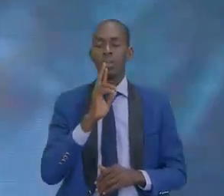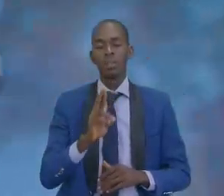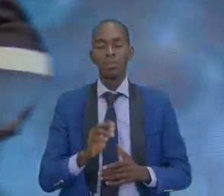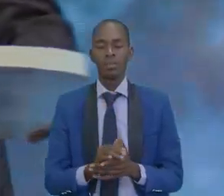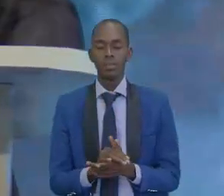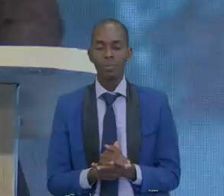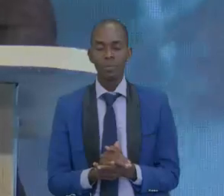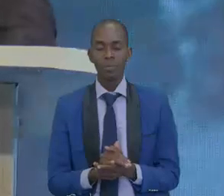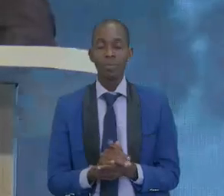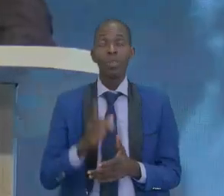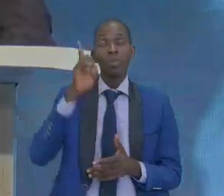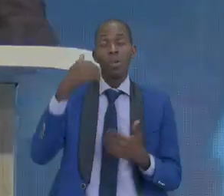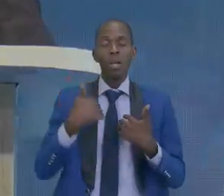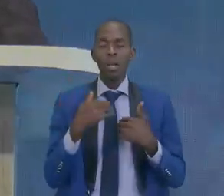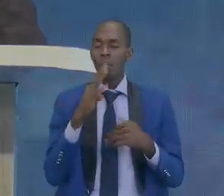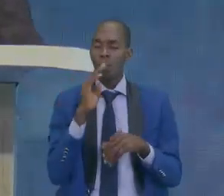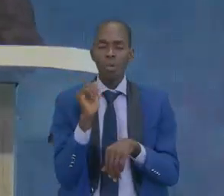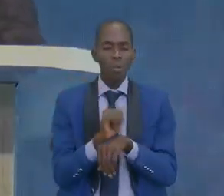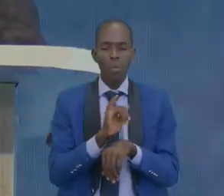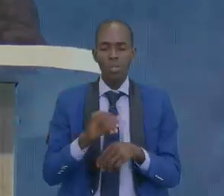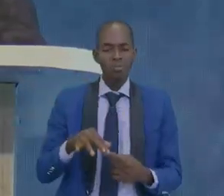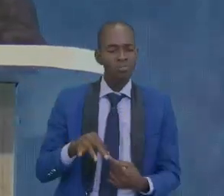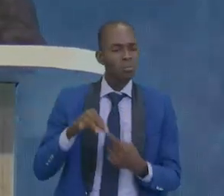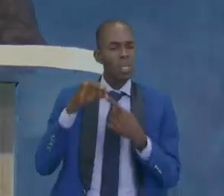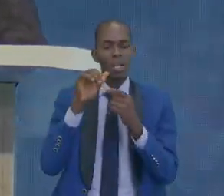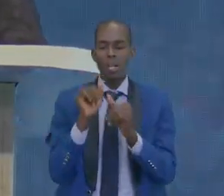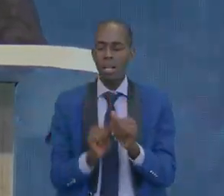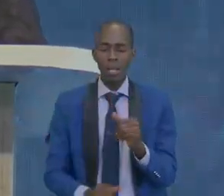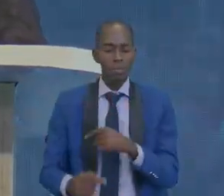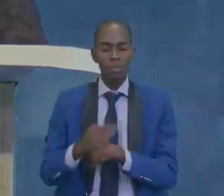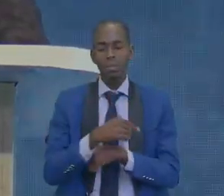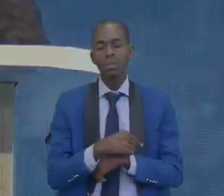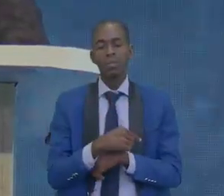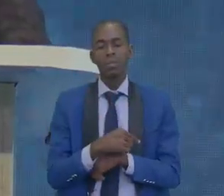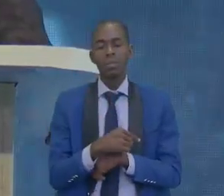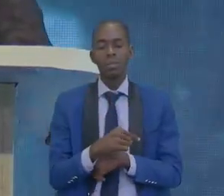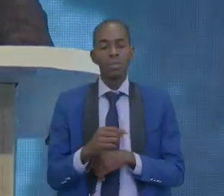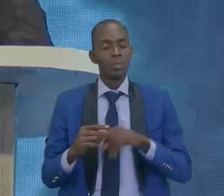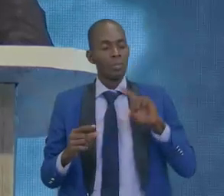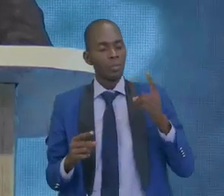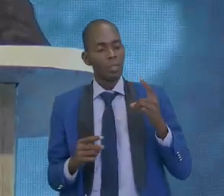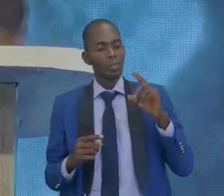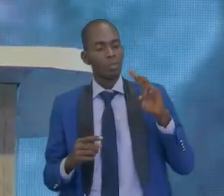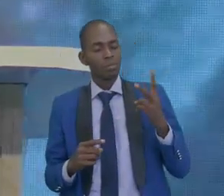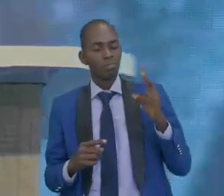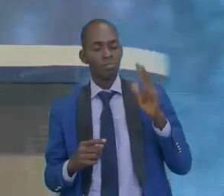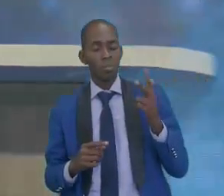are. You have been working specially every day. For second, third, and fourth days.